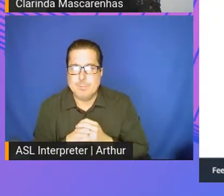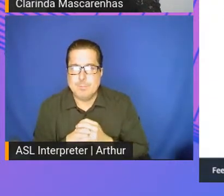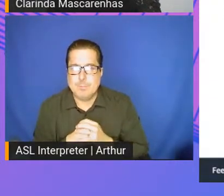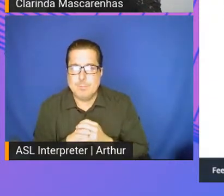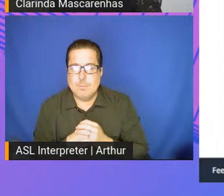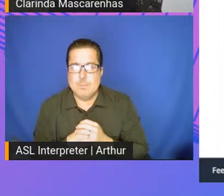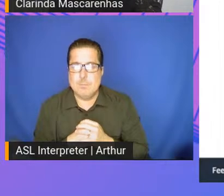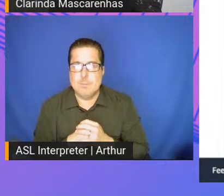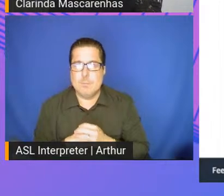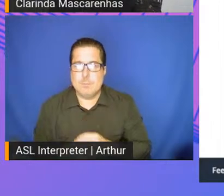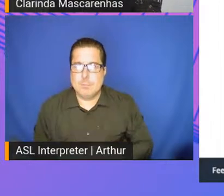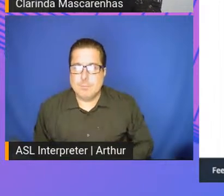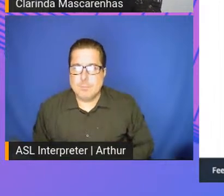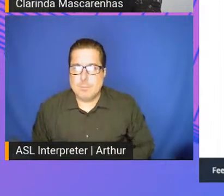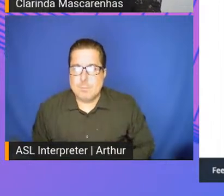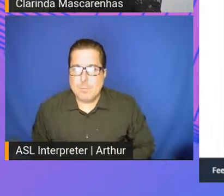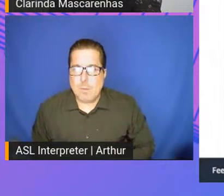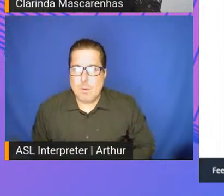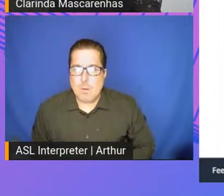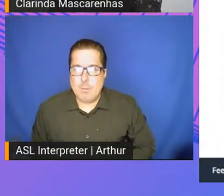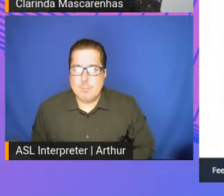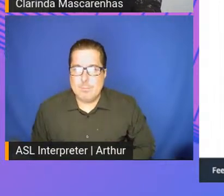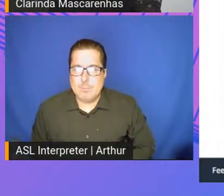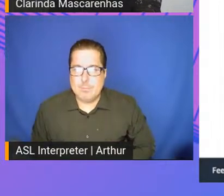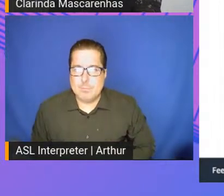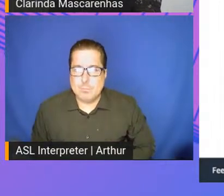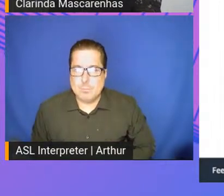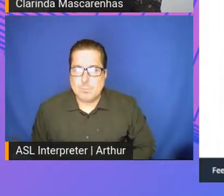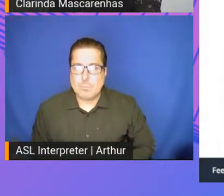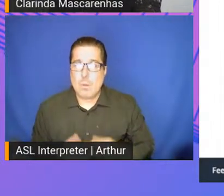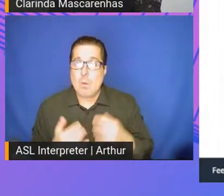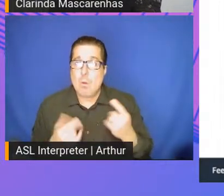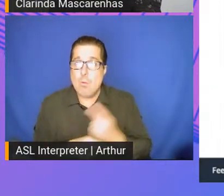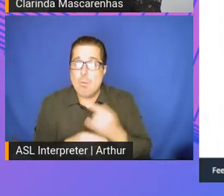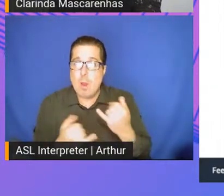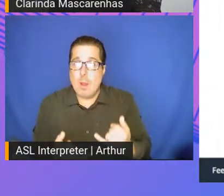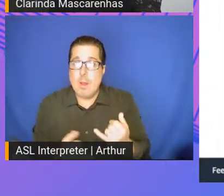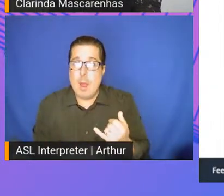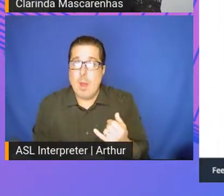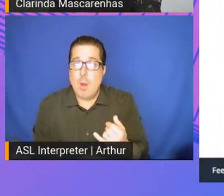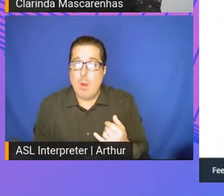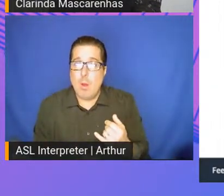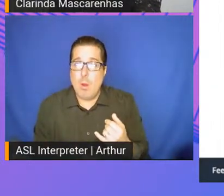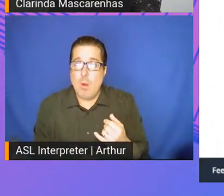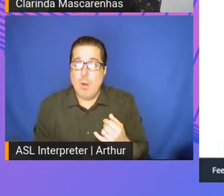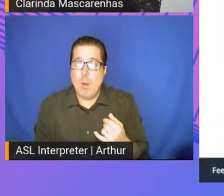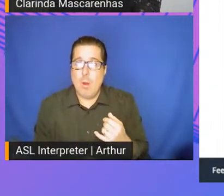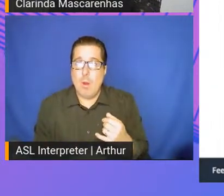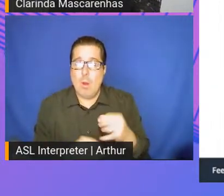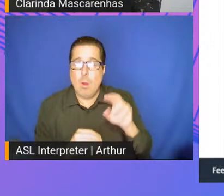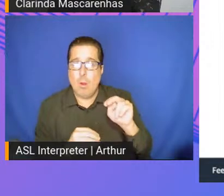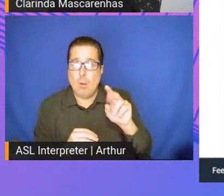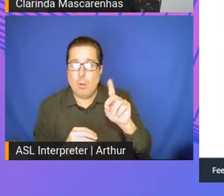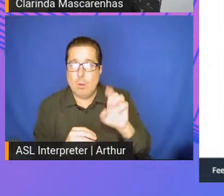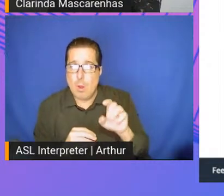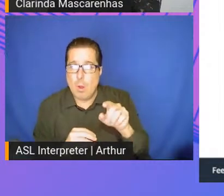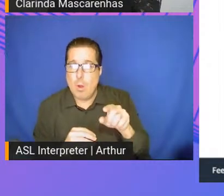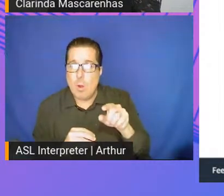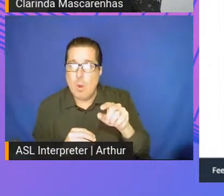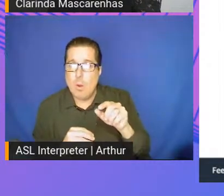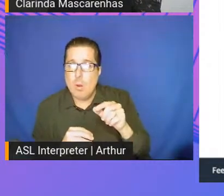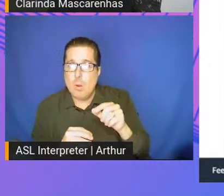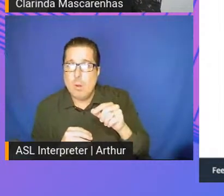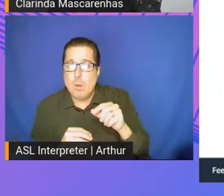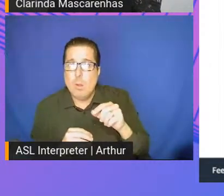And right now, what it does is building and deploy our Node.js application with the configuration we just